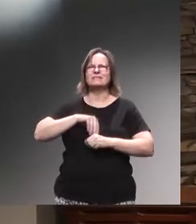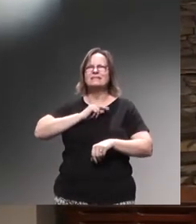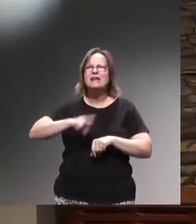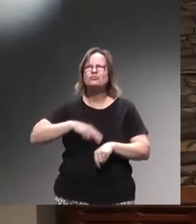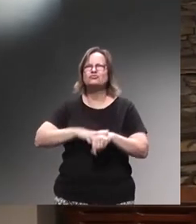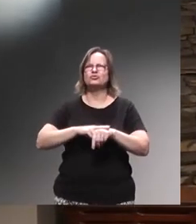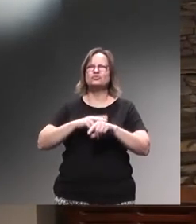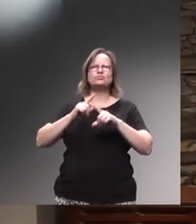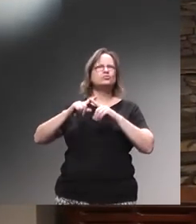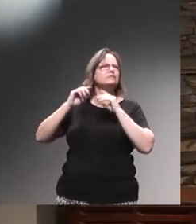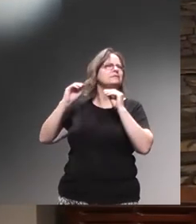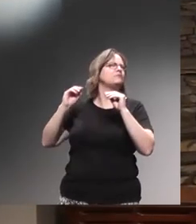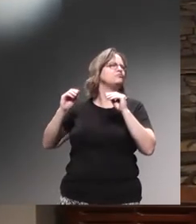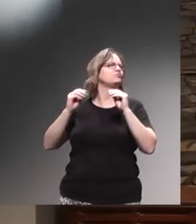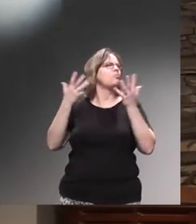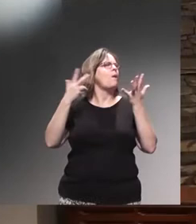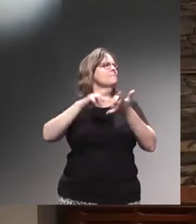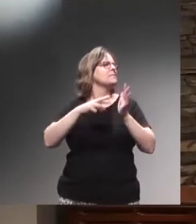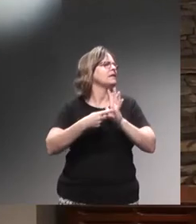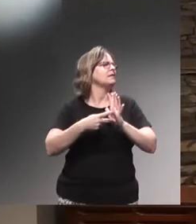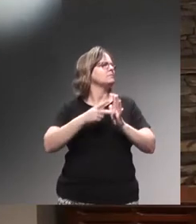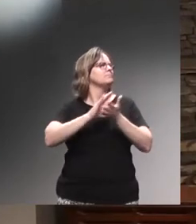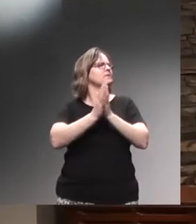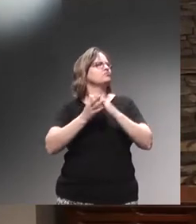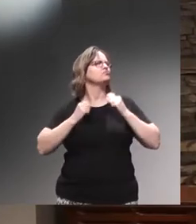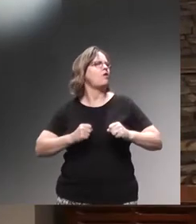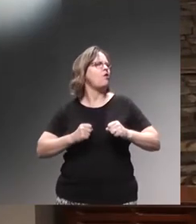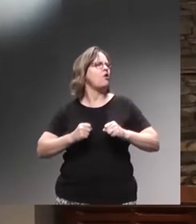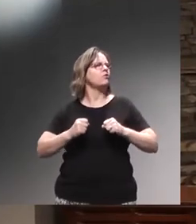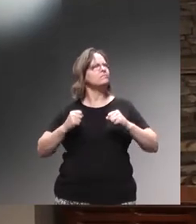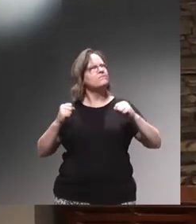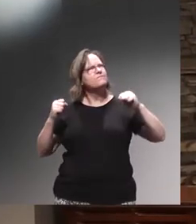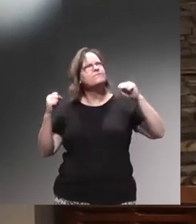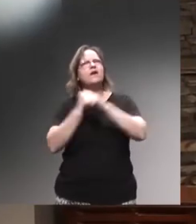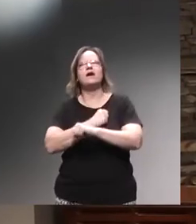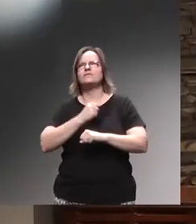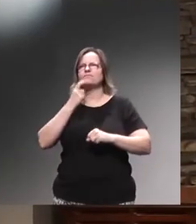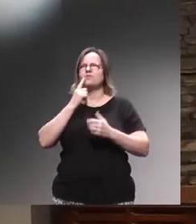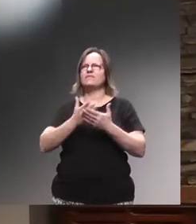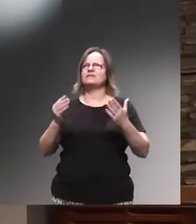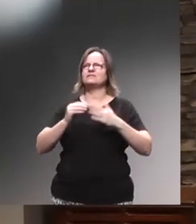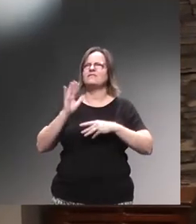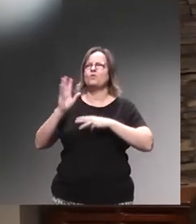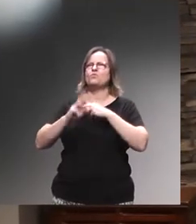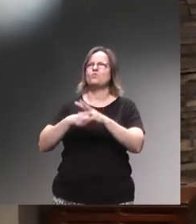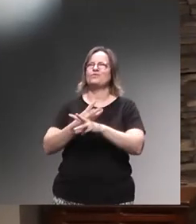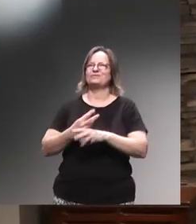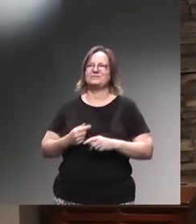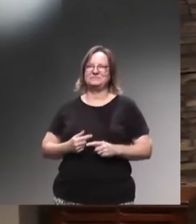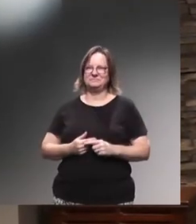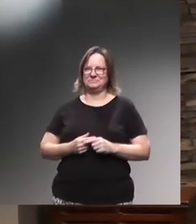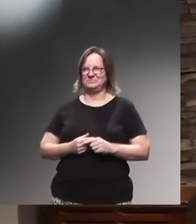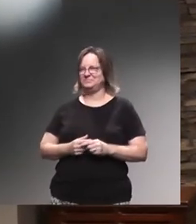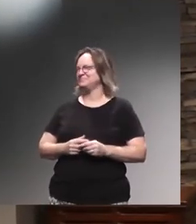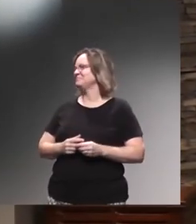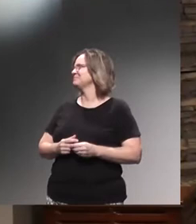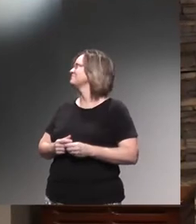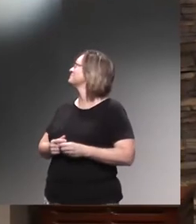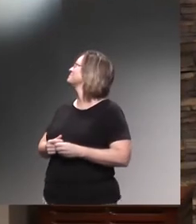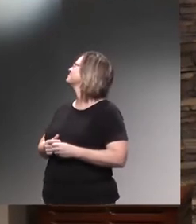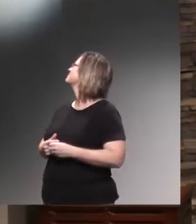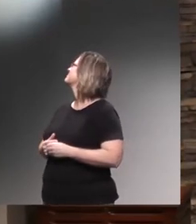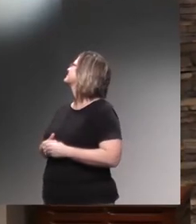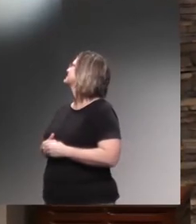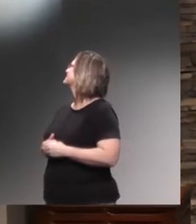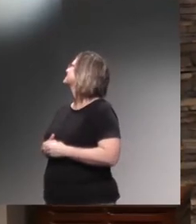it means to be a strong individual that fights for things in their world. So, what I love about these pieces, this is